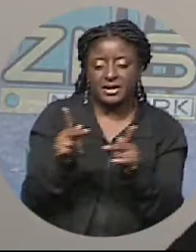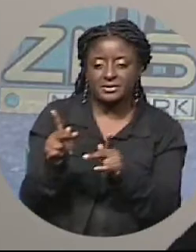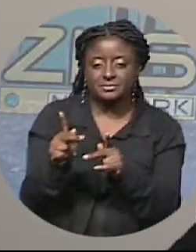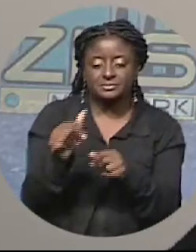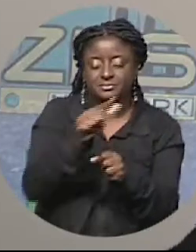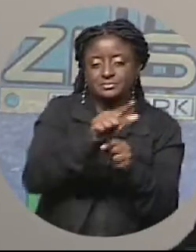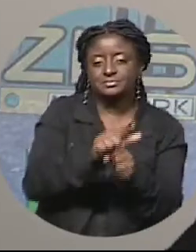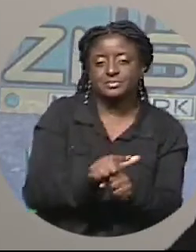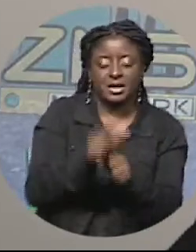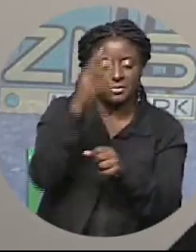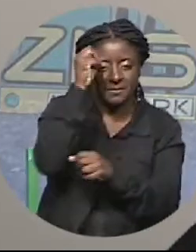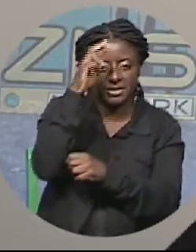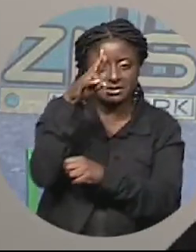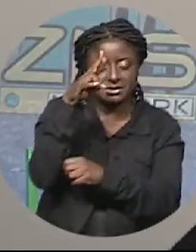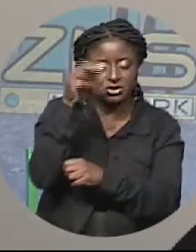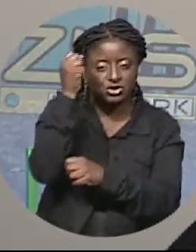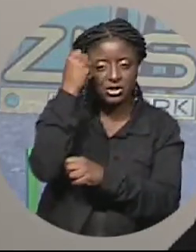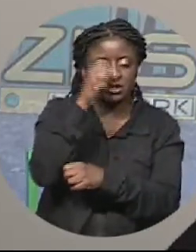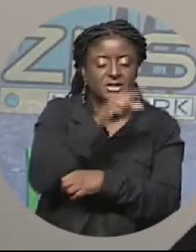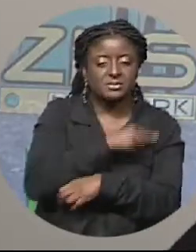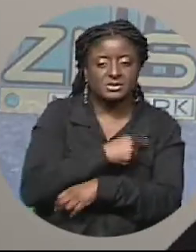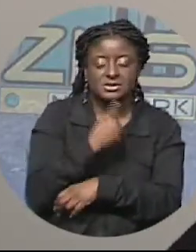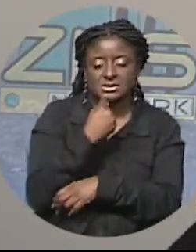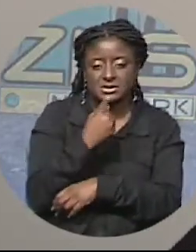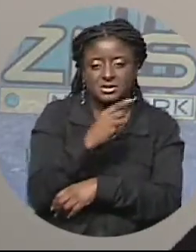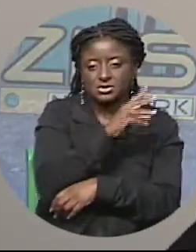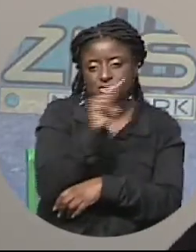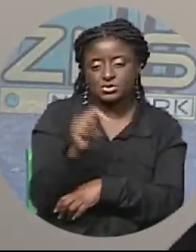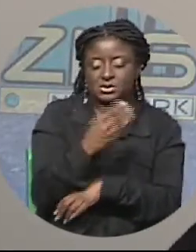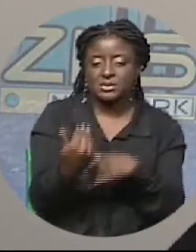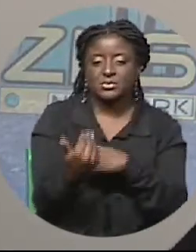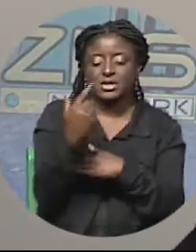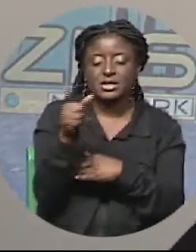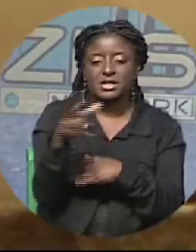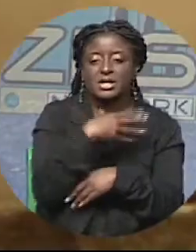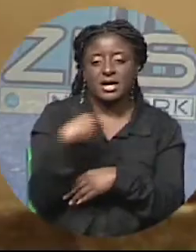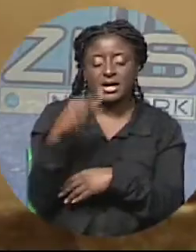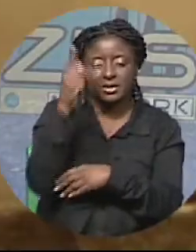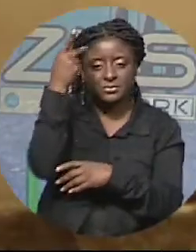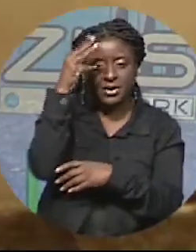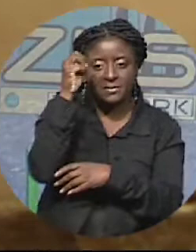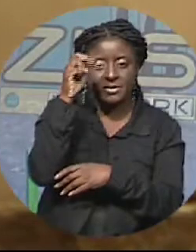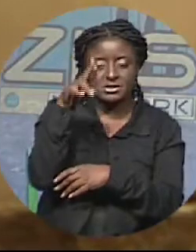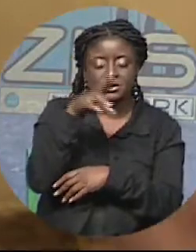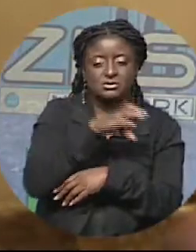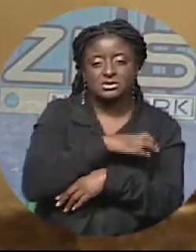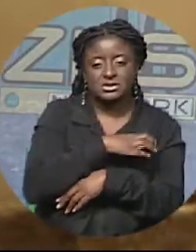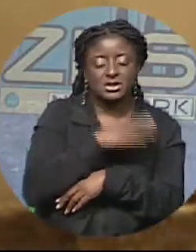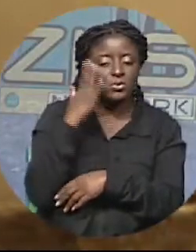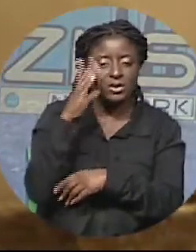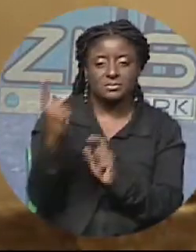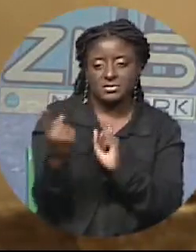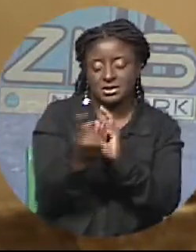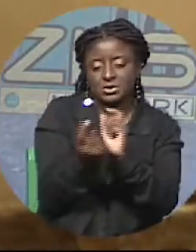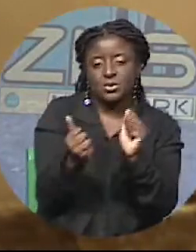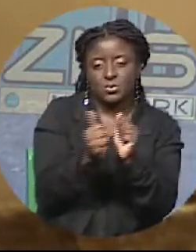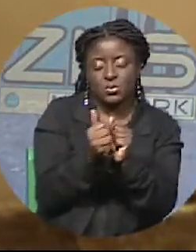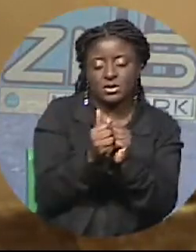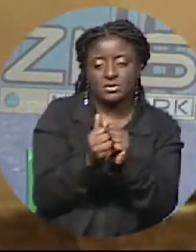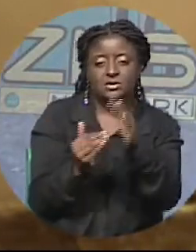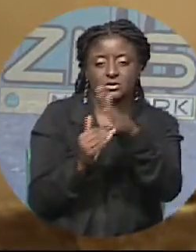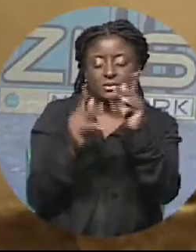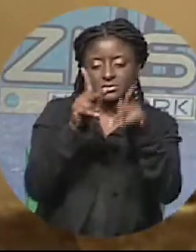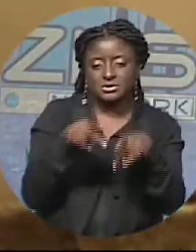Minister Shane Gibson told ZNS News Tuesday morning that he, along with Prime Minister Perry Christie, will meet with bank executives